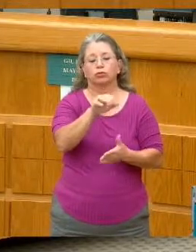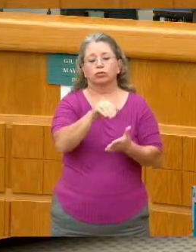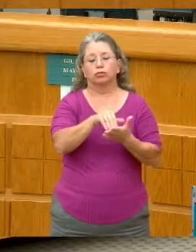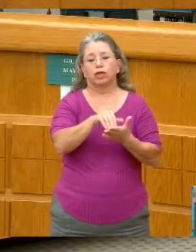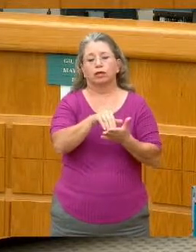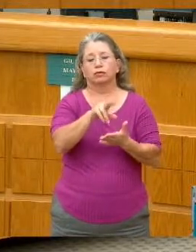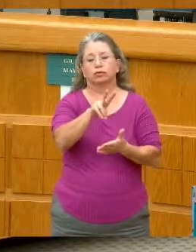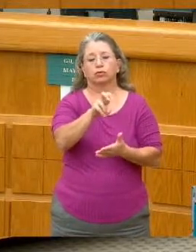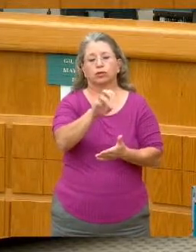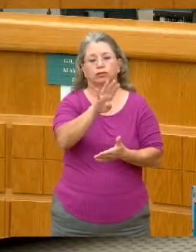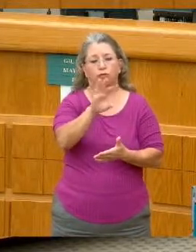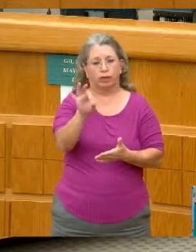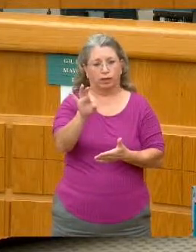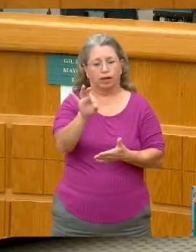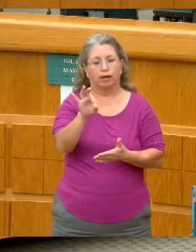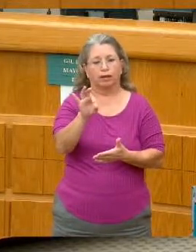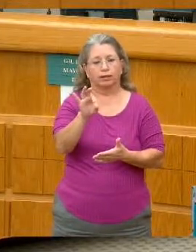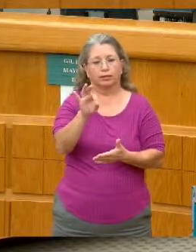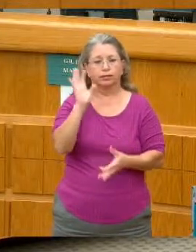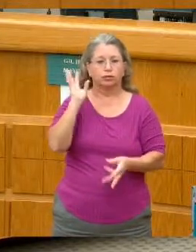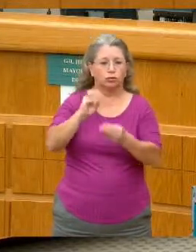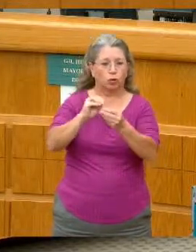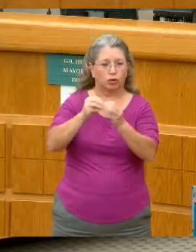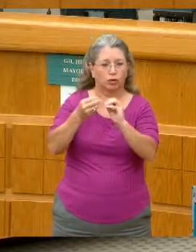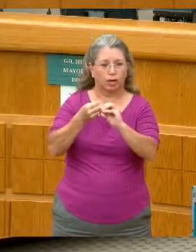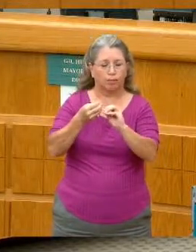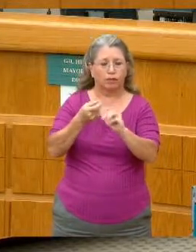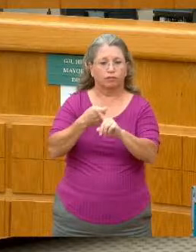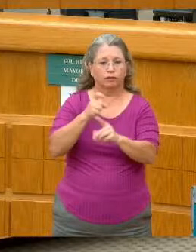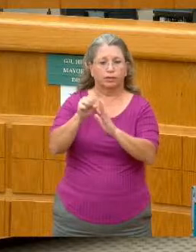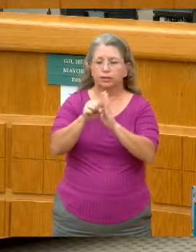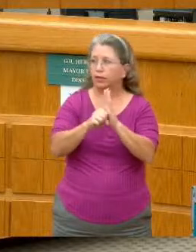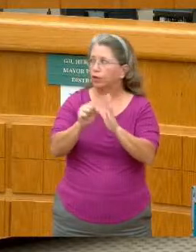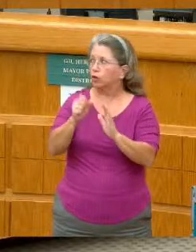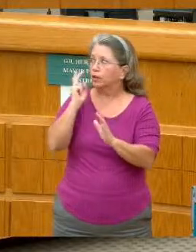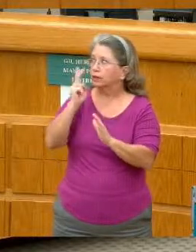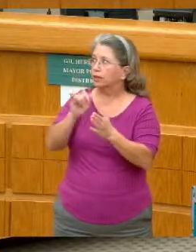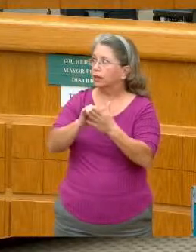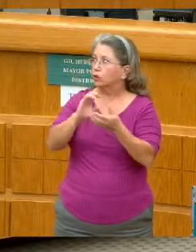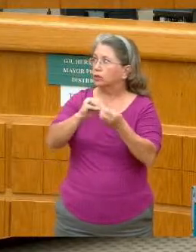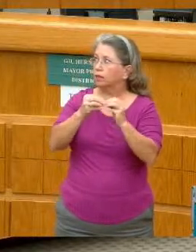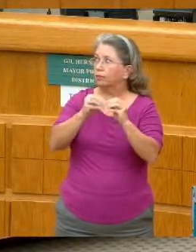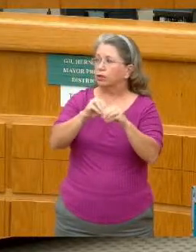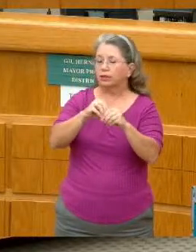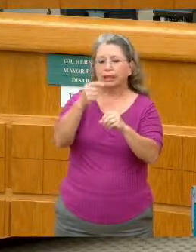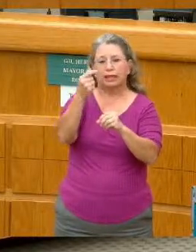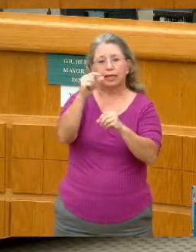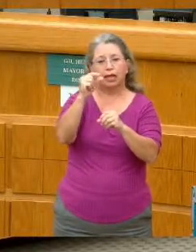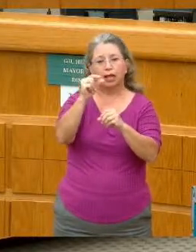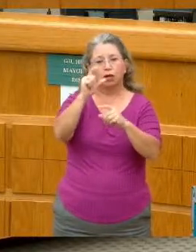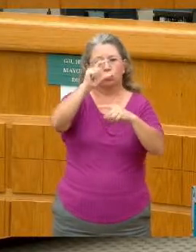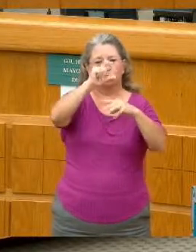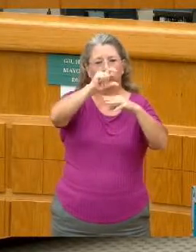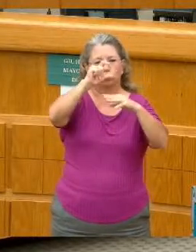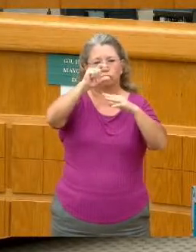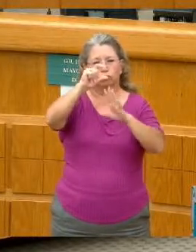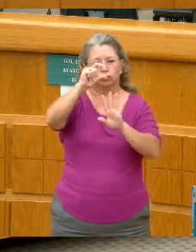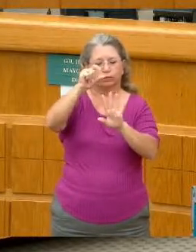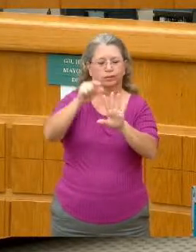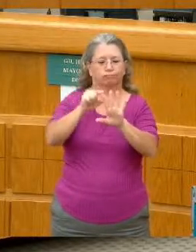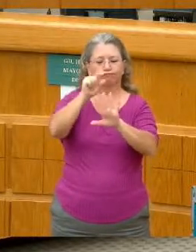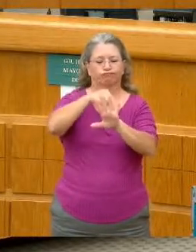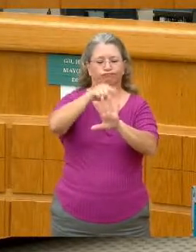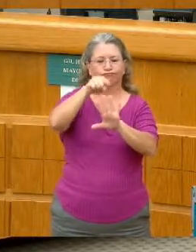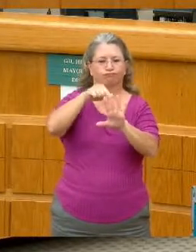2,249 is the total number of data drops. And you can see those numbers in the yellow on these blue bars here. So the blue bars are